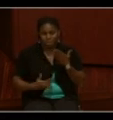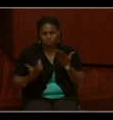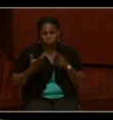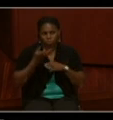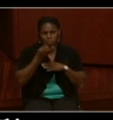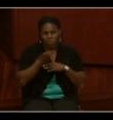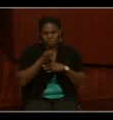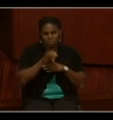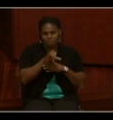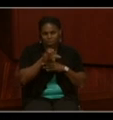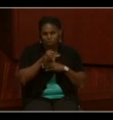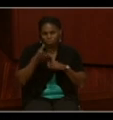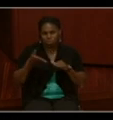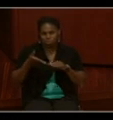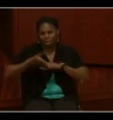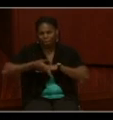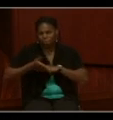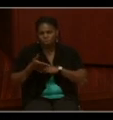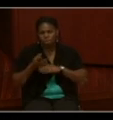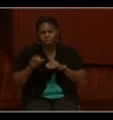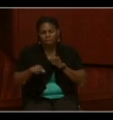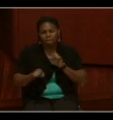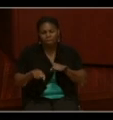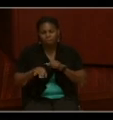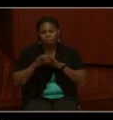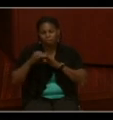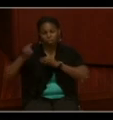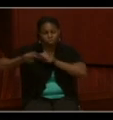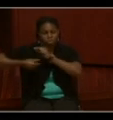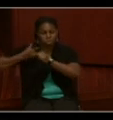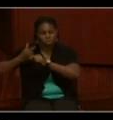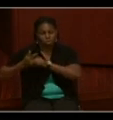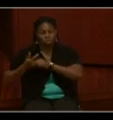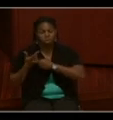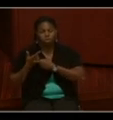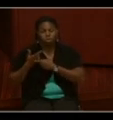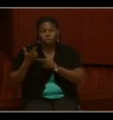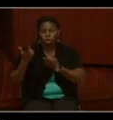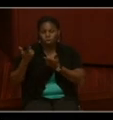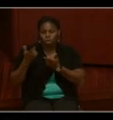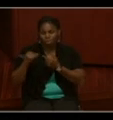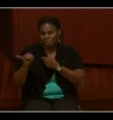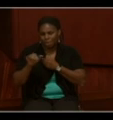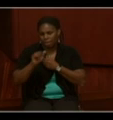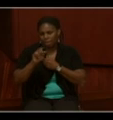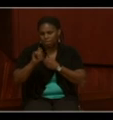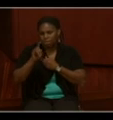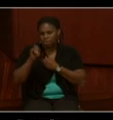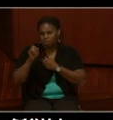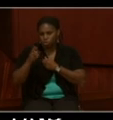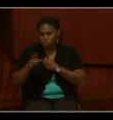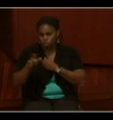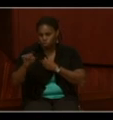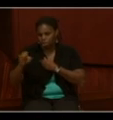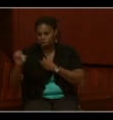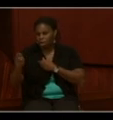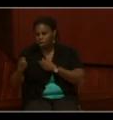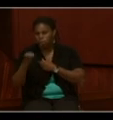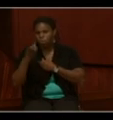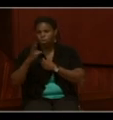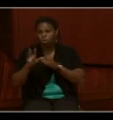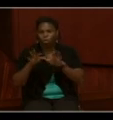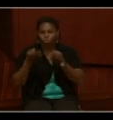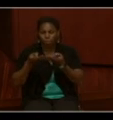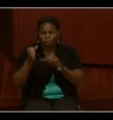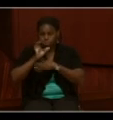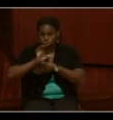after. And these can be found on genealogy websites like Ancestry or FamilySearch. These, if you are able to find